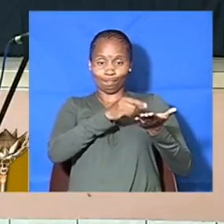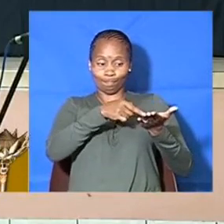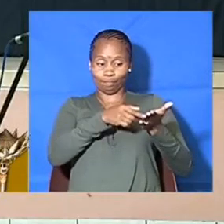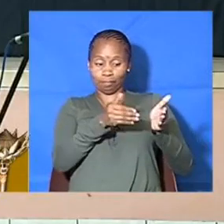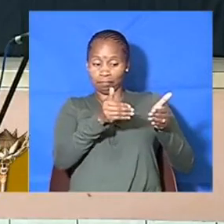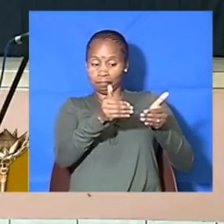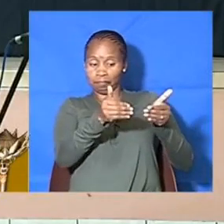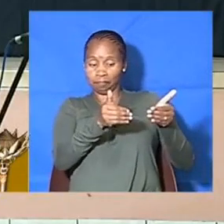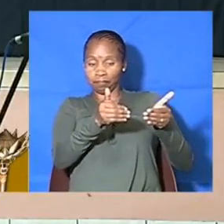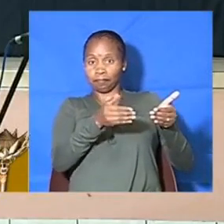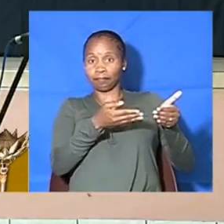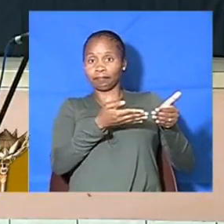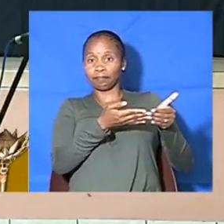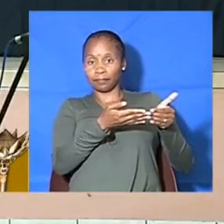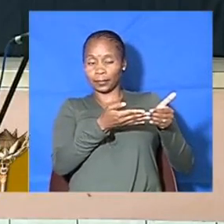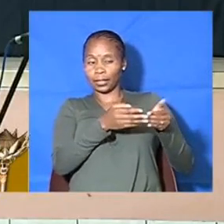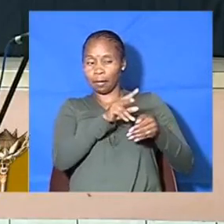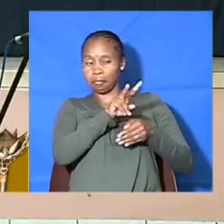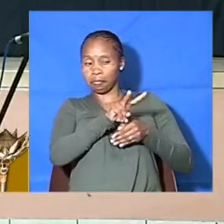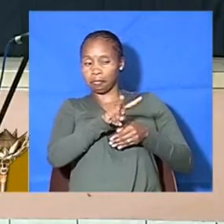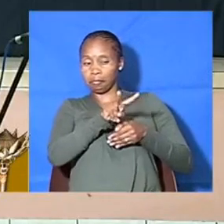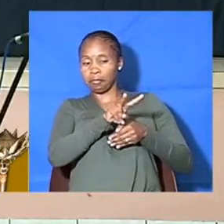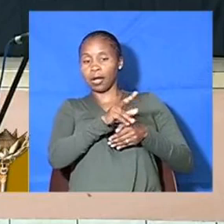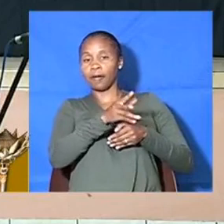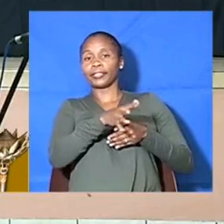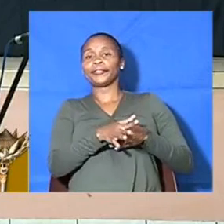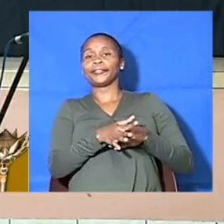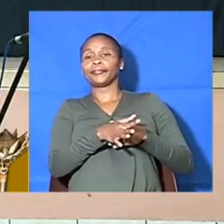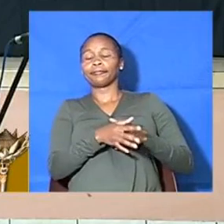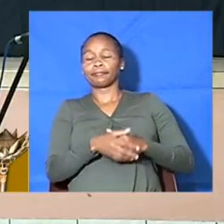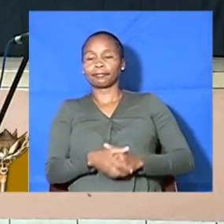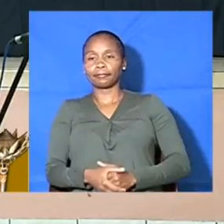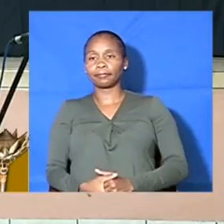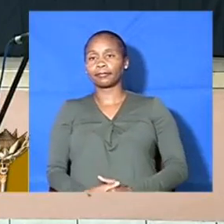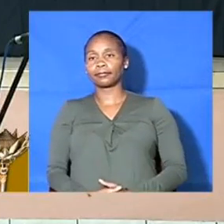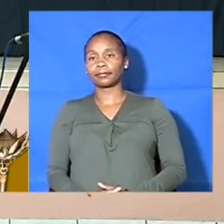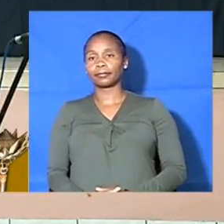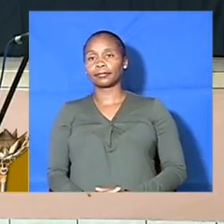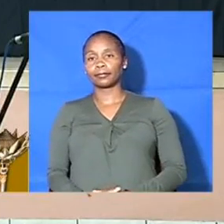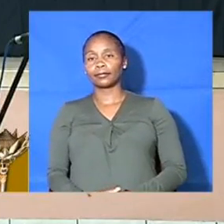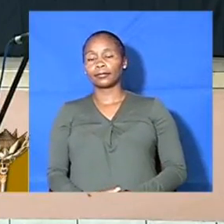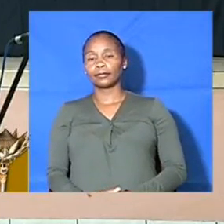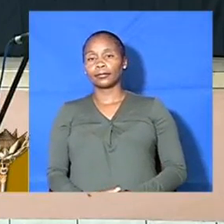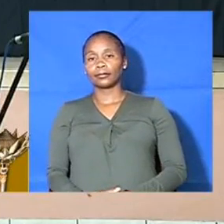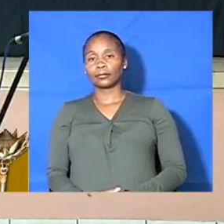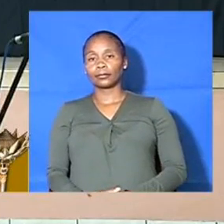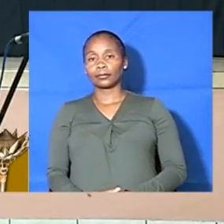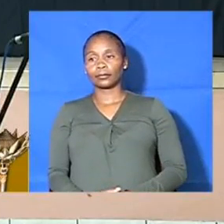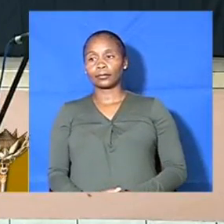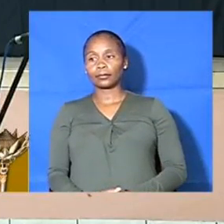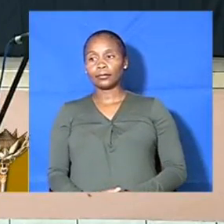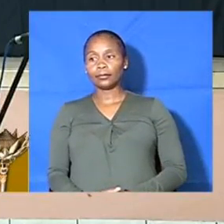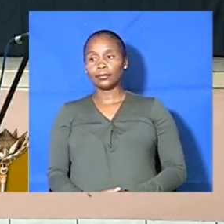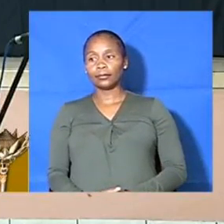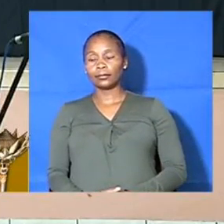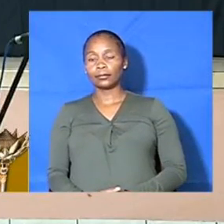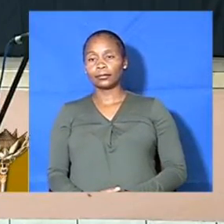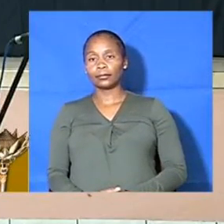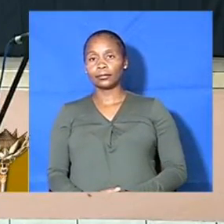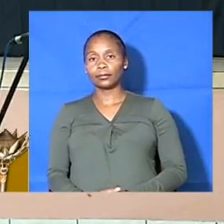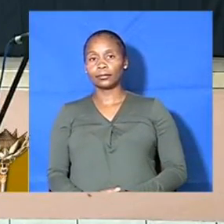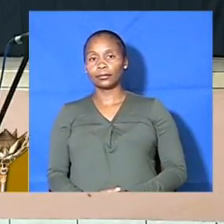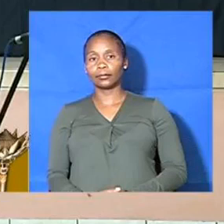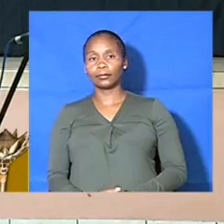ka ditlhogo tse ketekete tsa batho. The bill indicates that there shall be a primary healthcare approach so